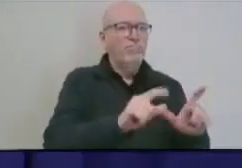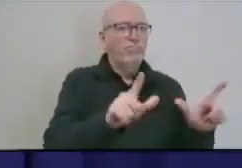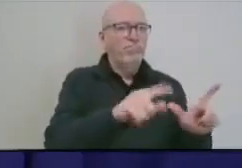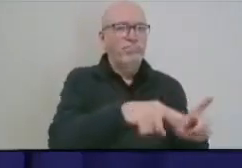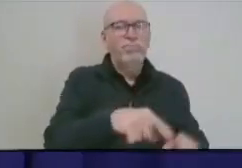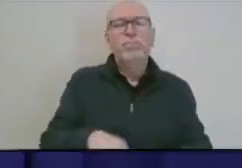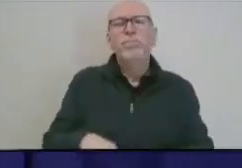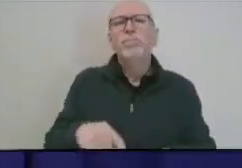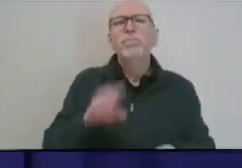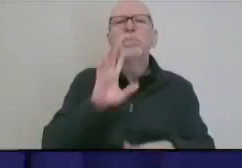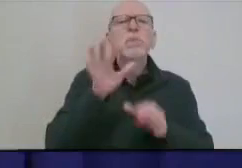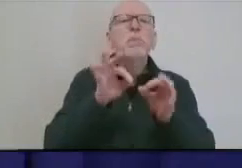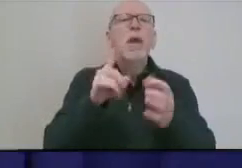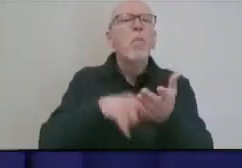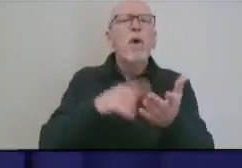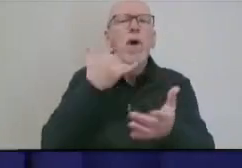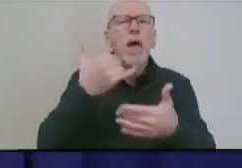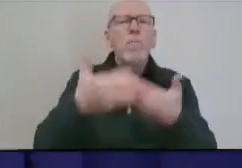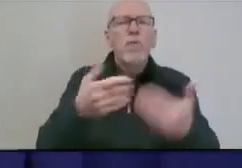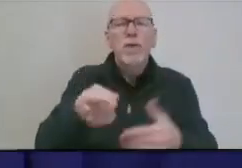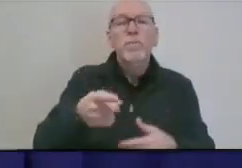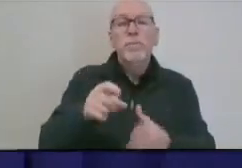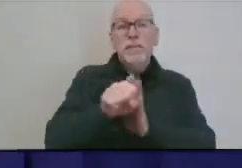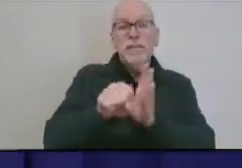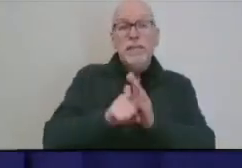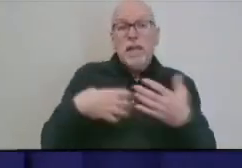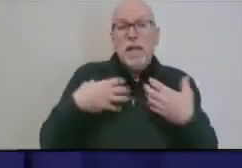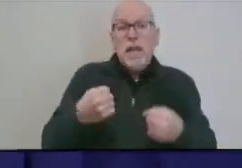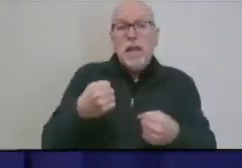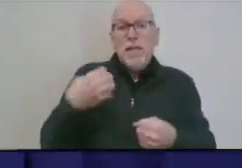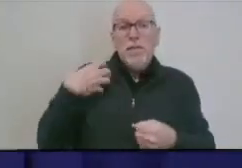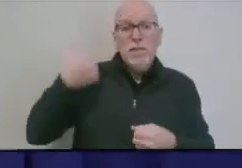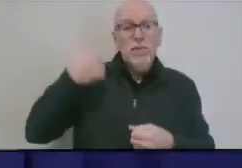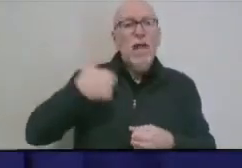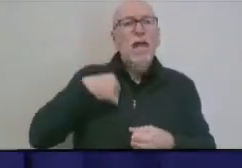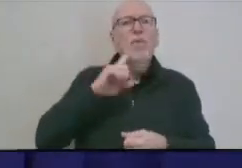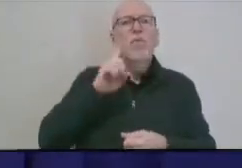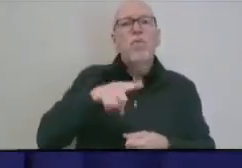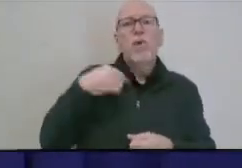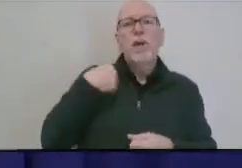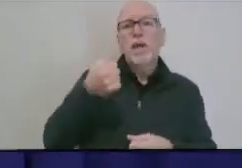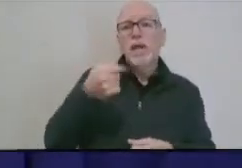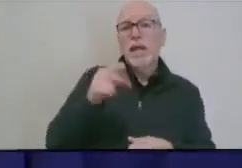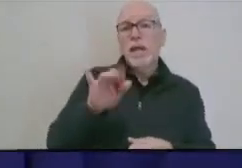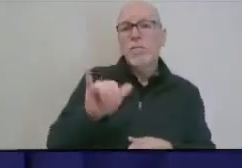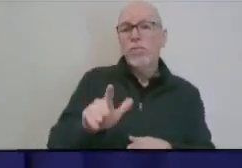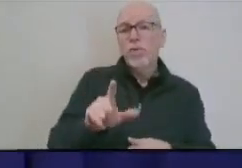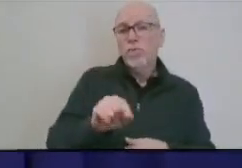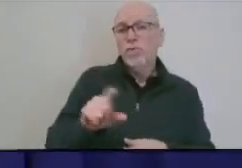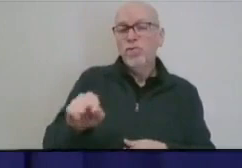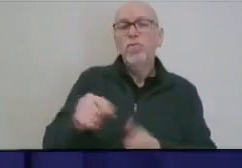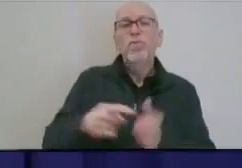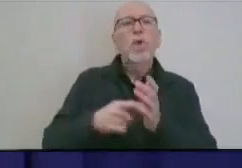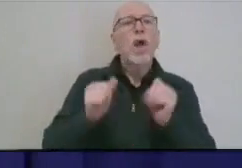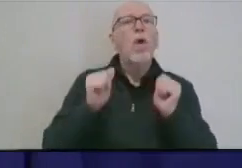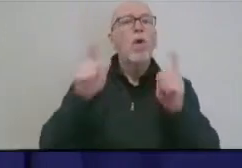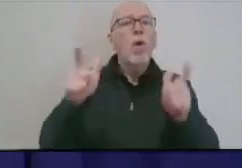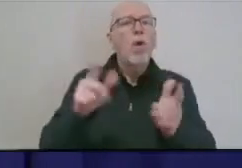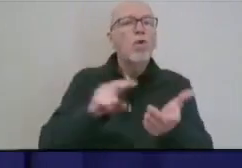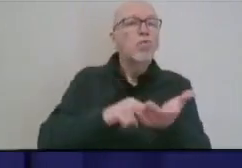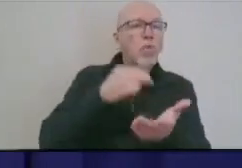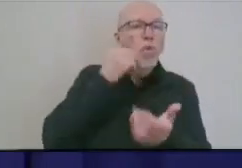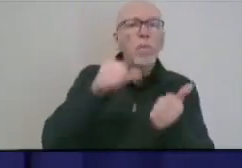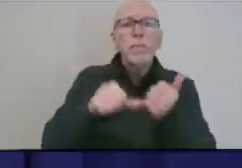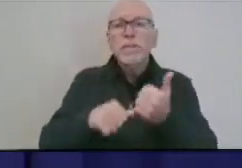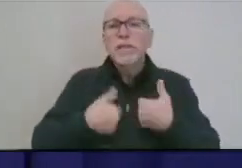walk you through this process. As a state health commissioner, I issued an order in April of 2020 that required all long-term facilities to